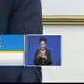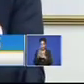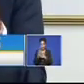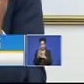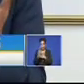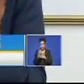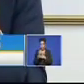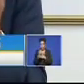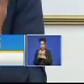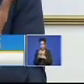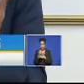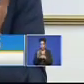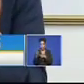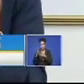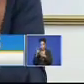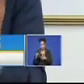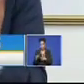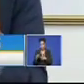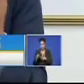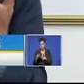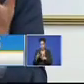negligible. That is, we're talking about